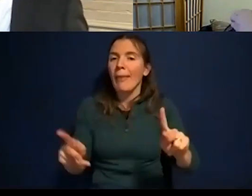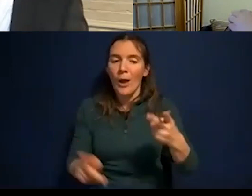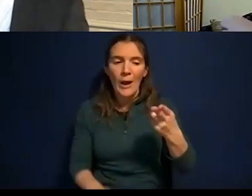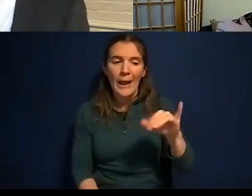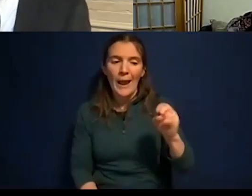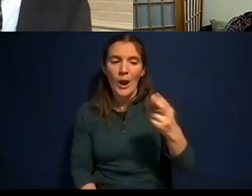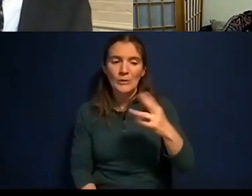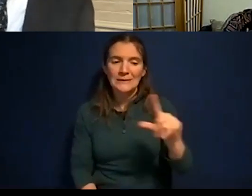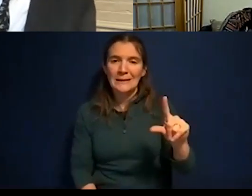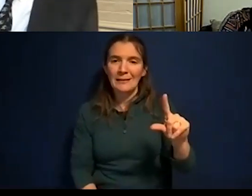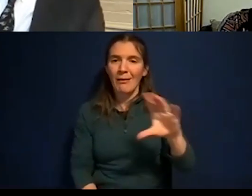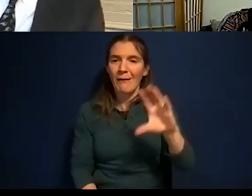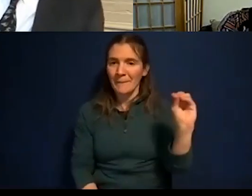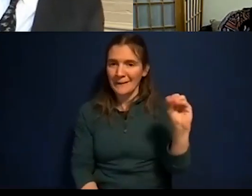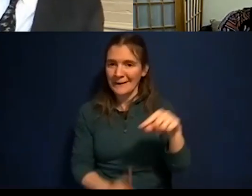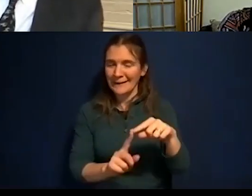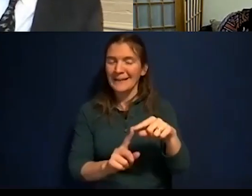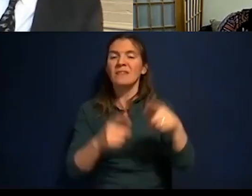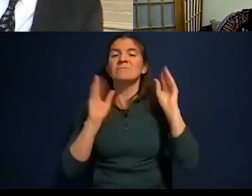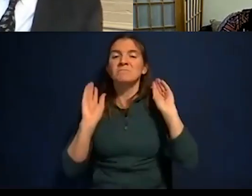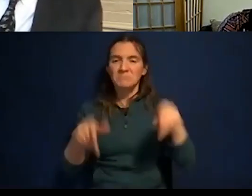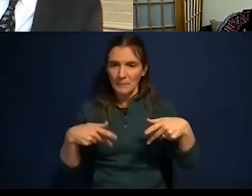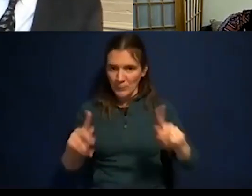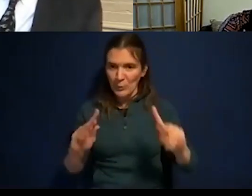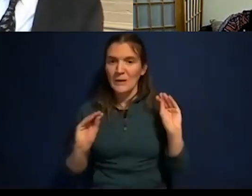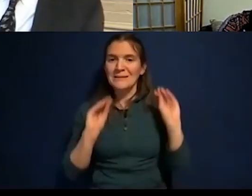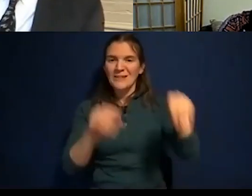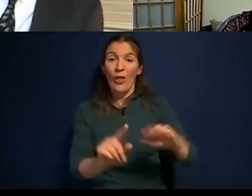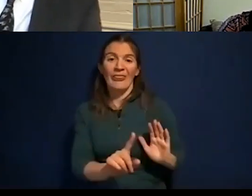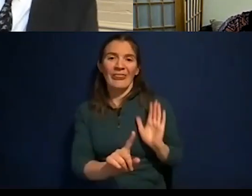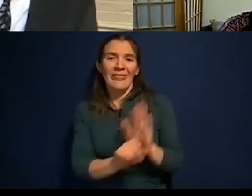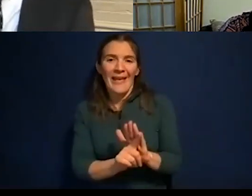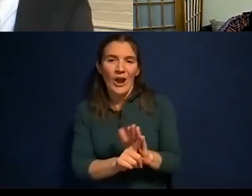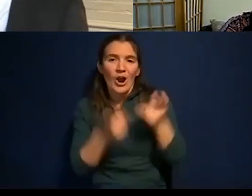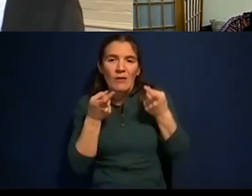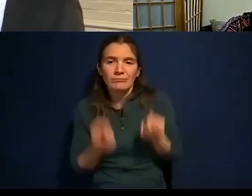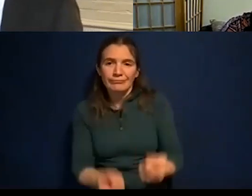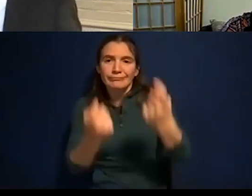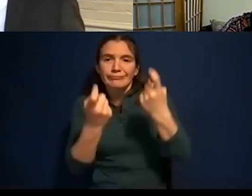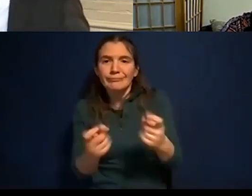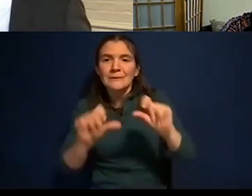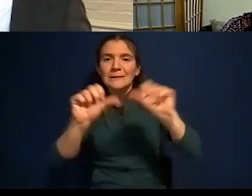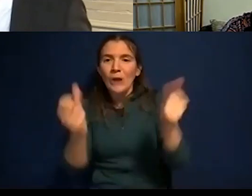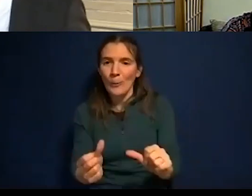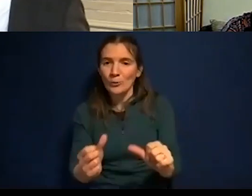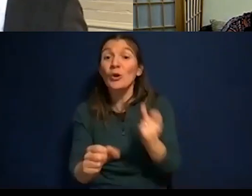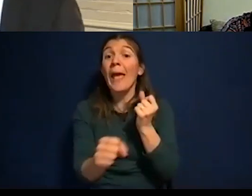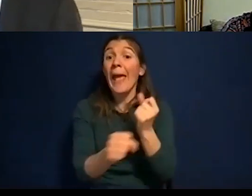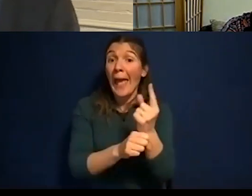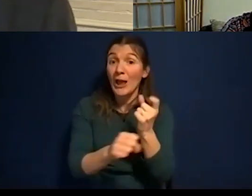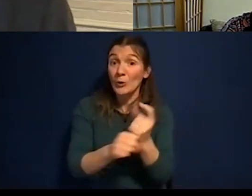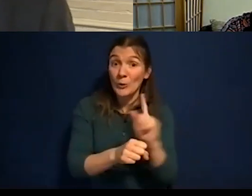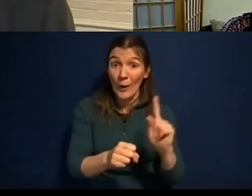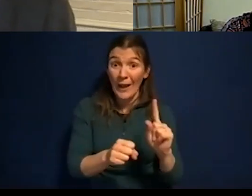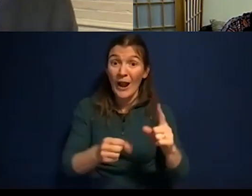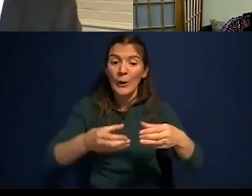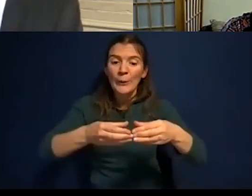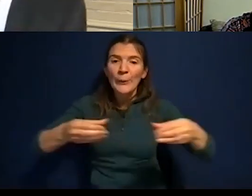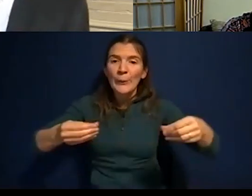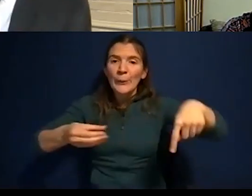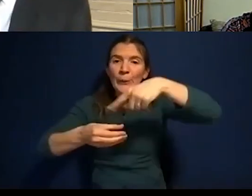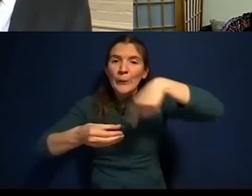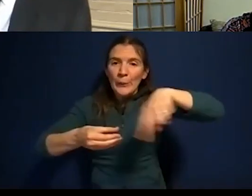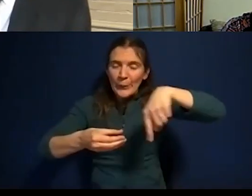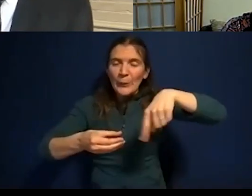Hill Ski Jump Inc. to install a ski jumper sculpture annually on the median island near